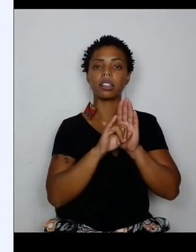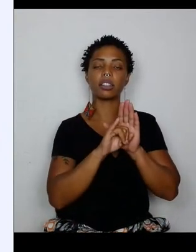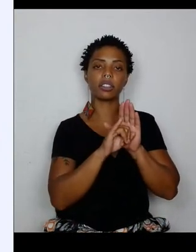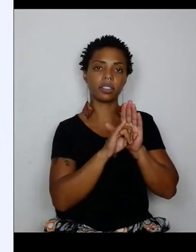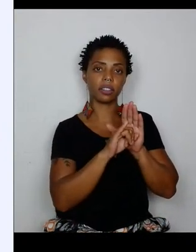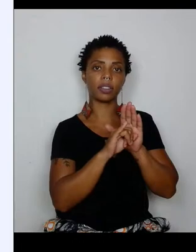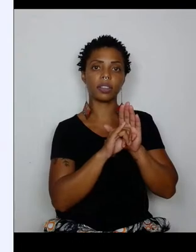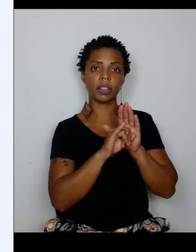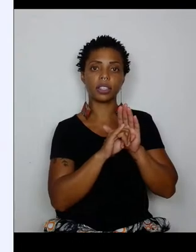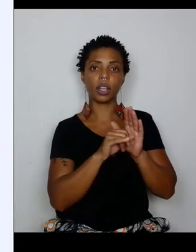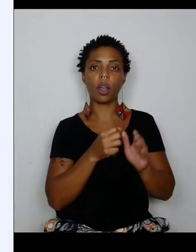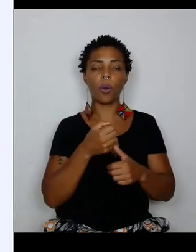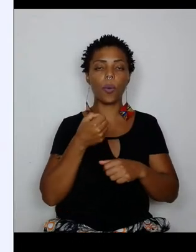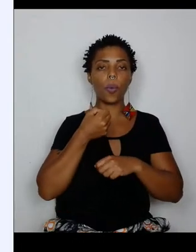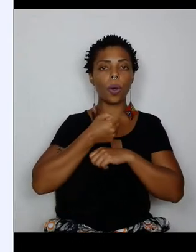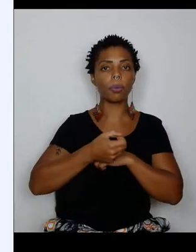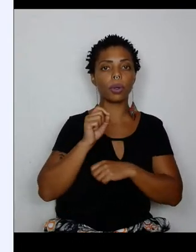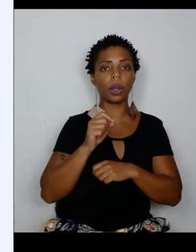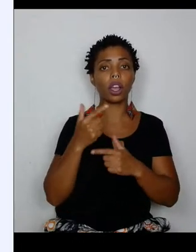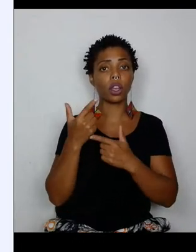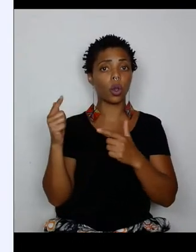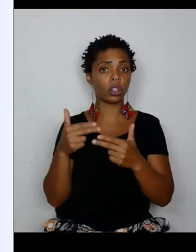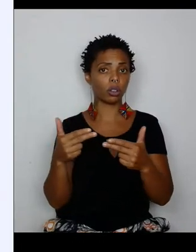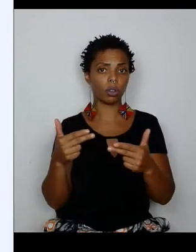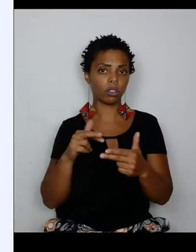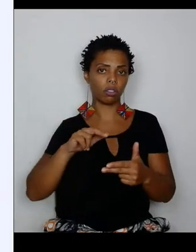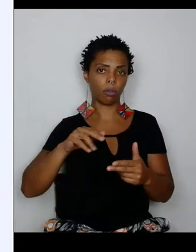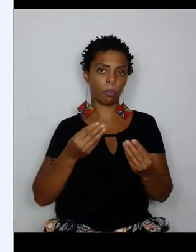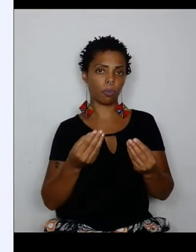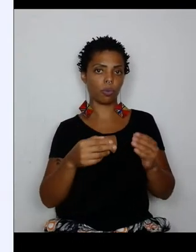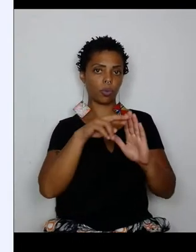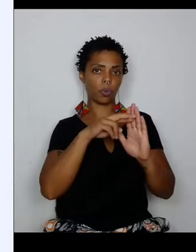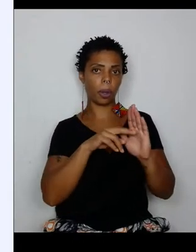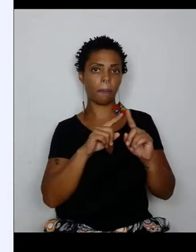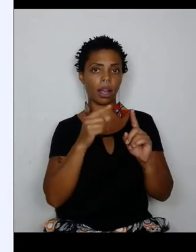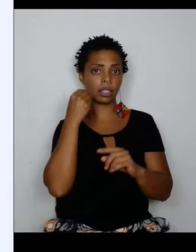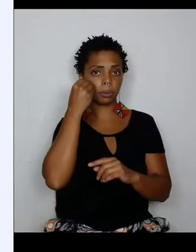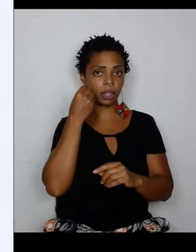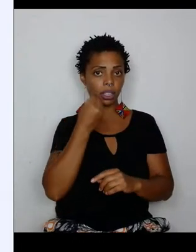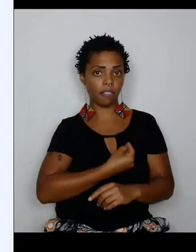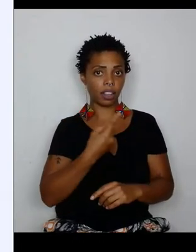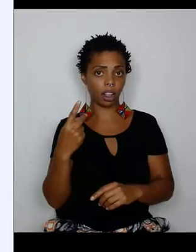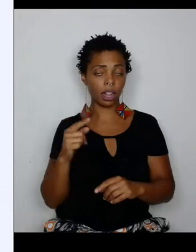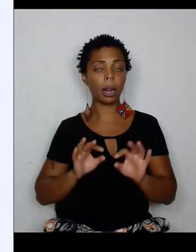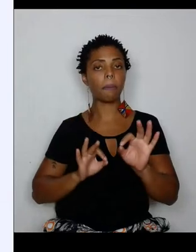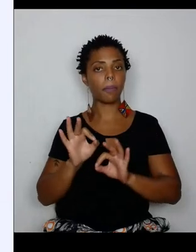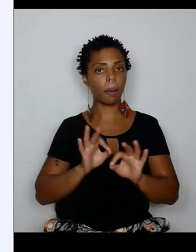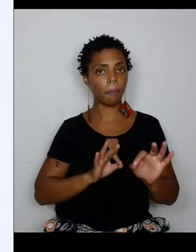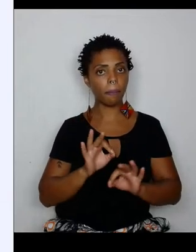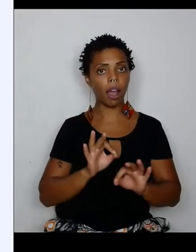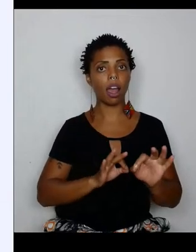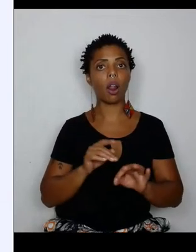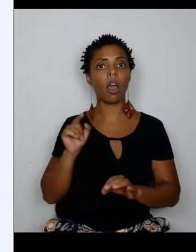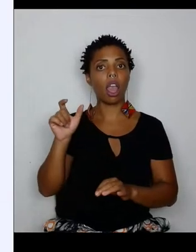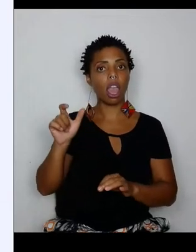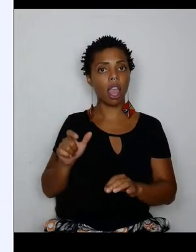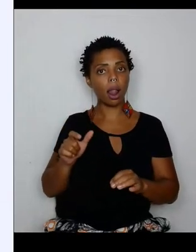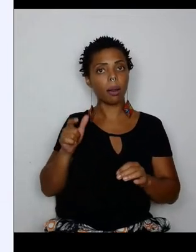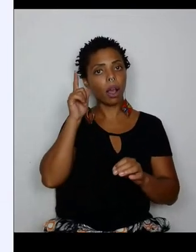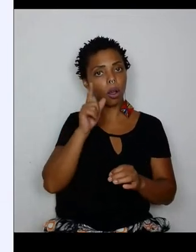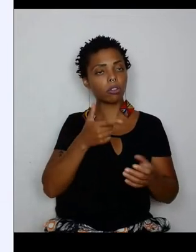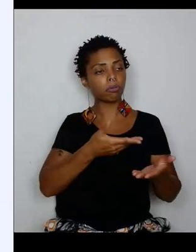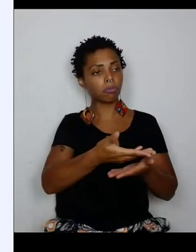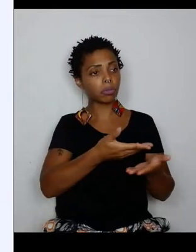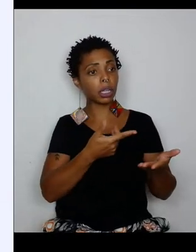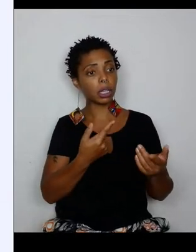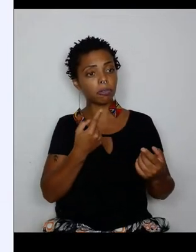experience had prepared gauguin to entertain and identify with the very different roles that women had played and